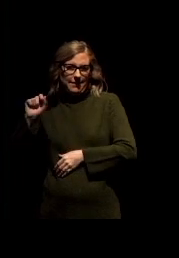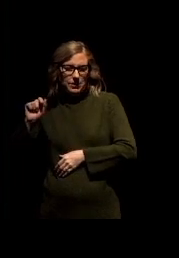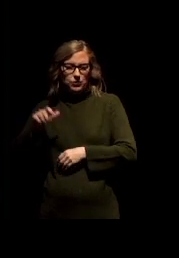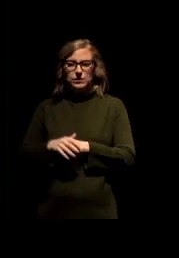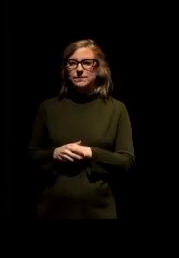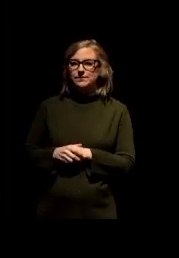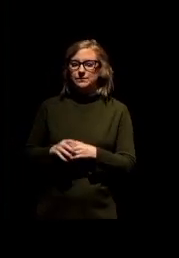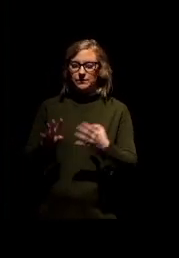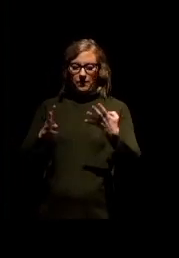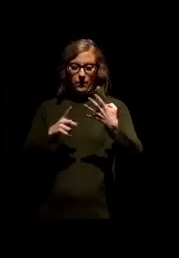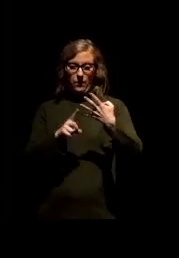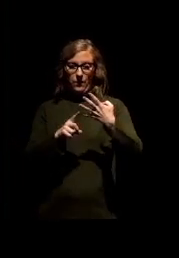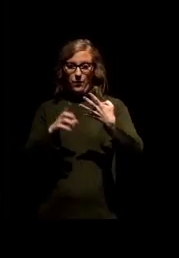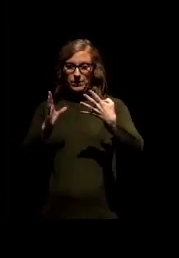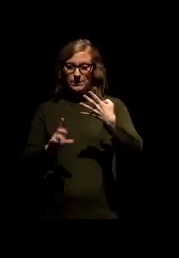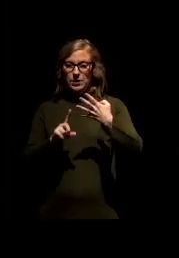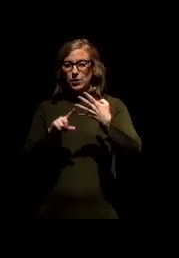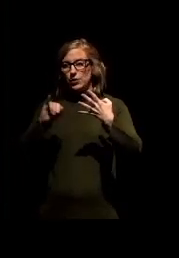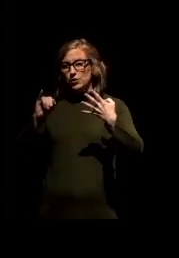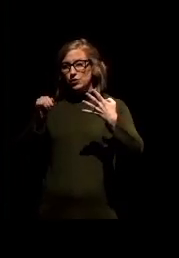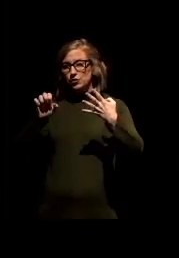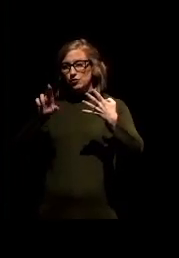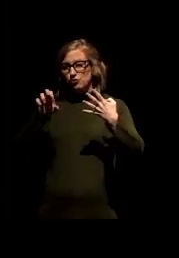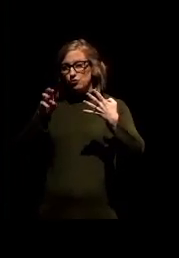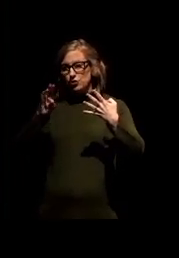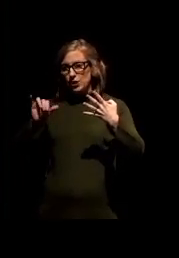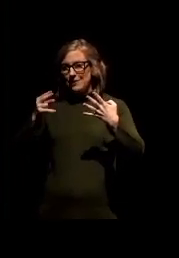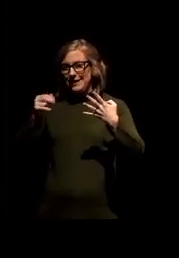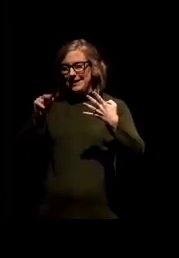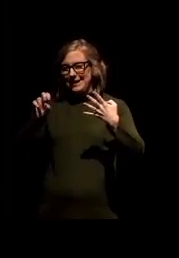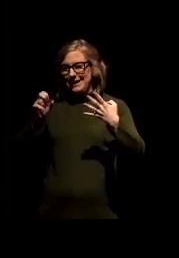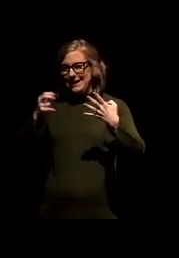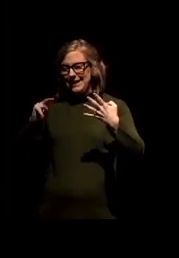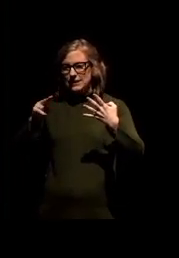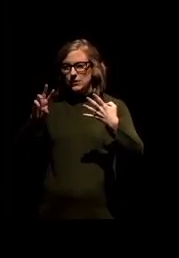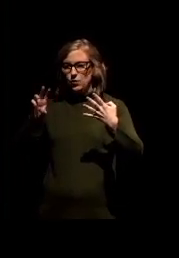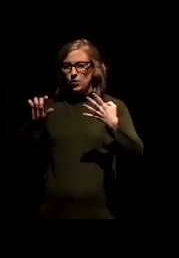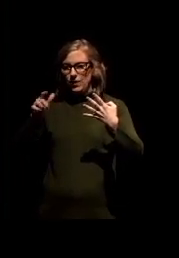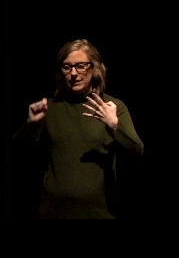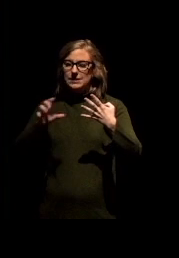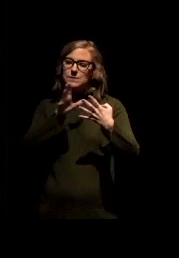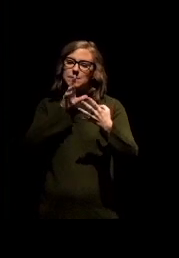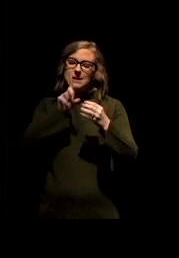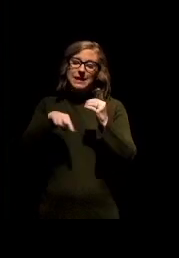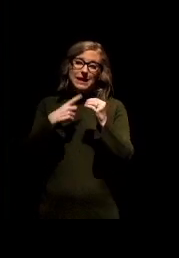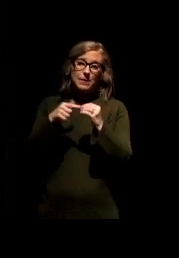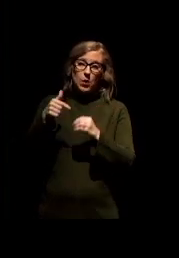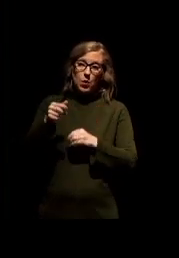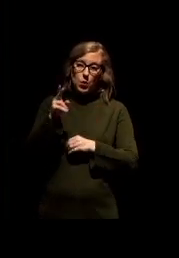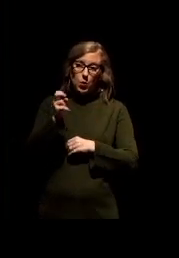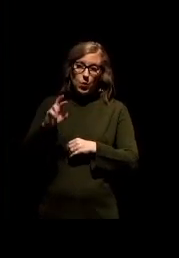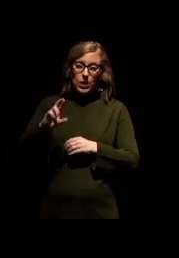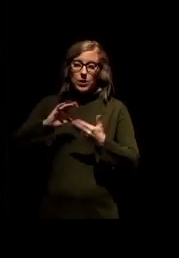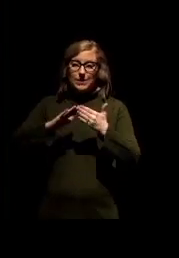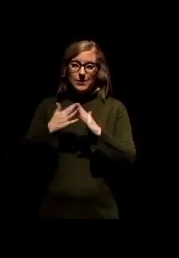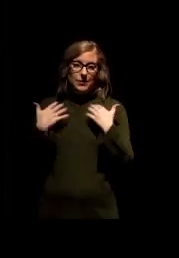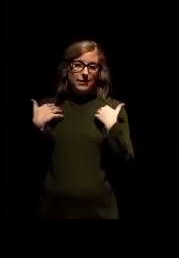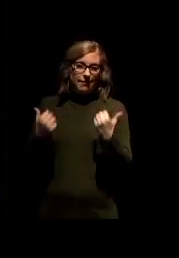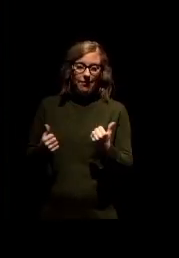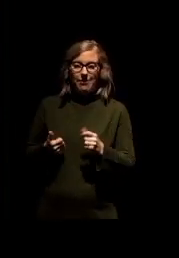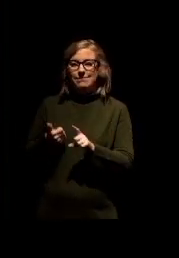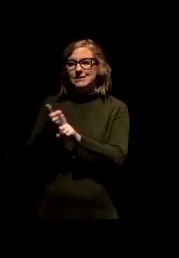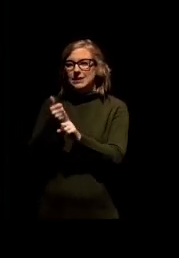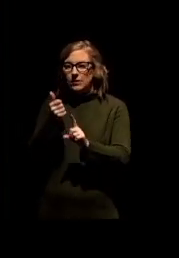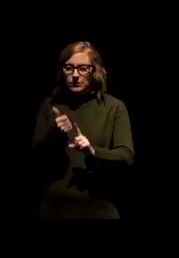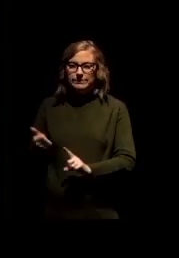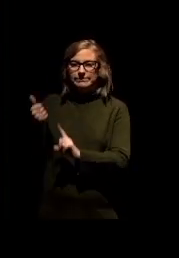Our fourth speaker today will be Jeremy Hansen Willis, and he'll be speaking on queering community health. Mr. Hansen Willis was appointed